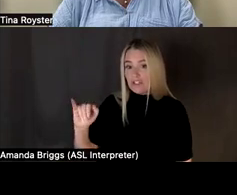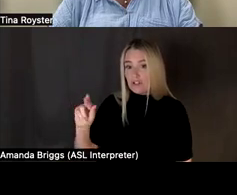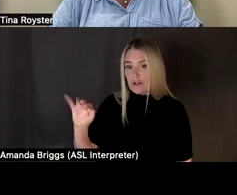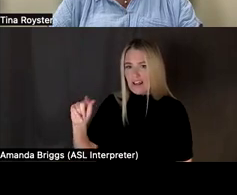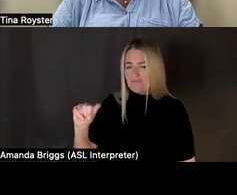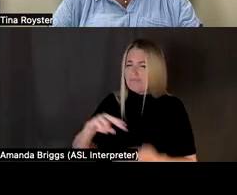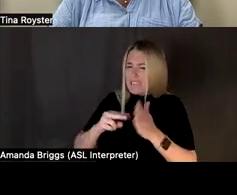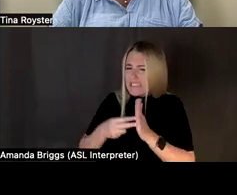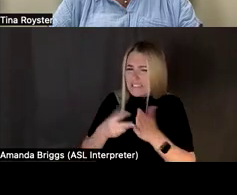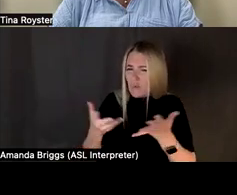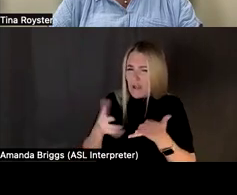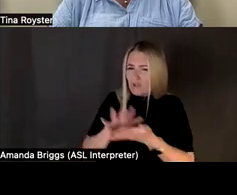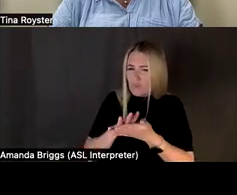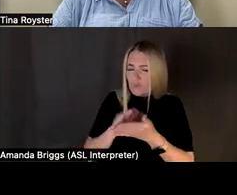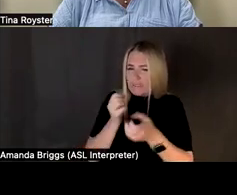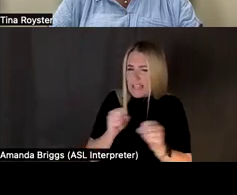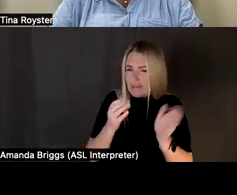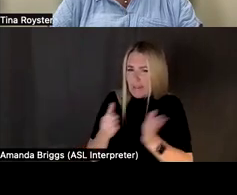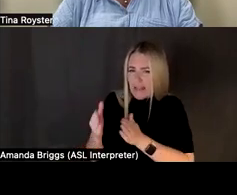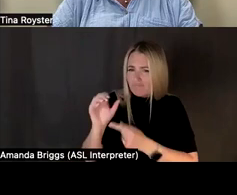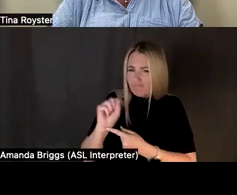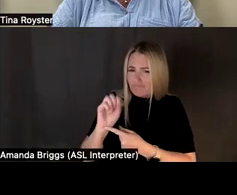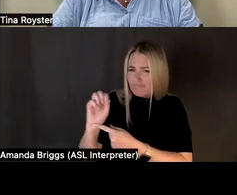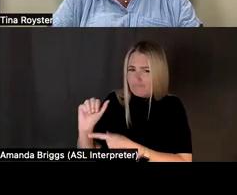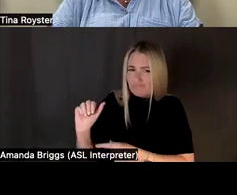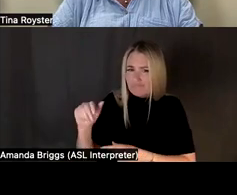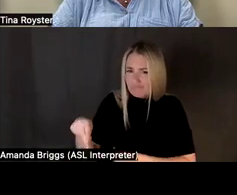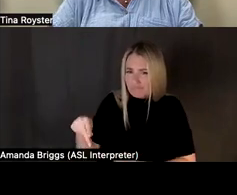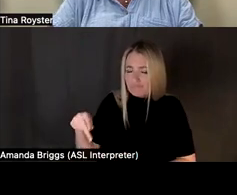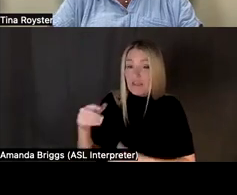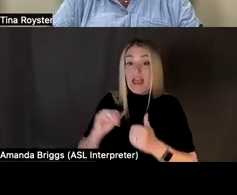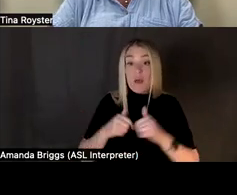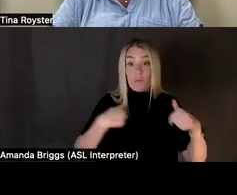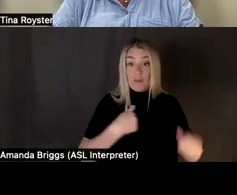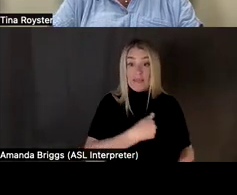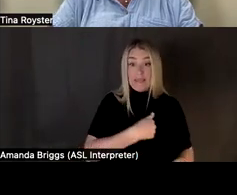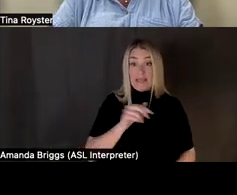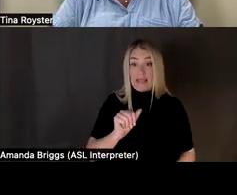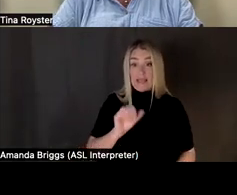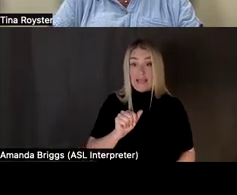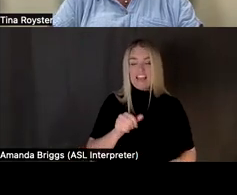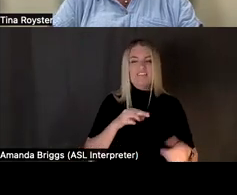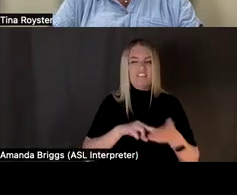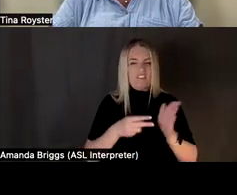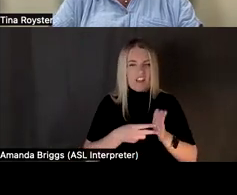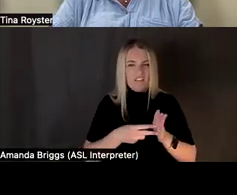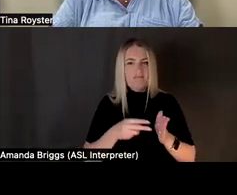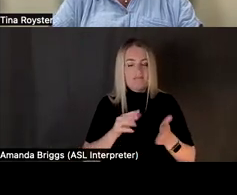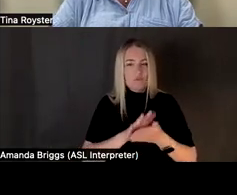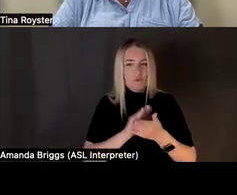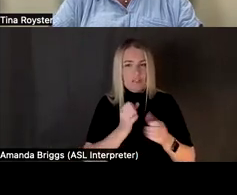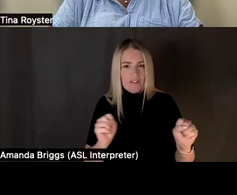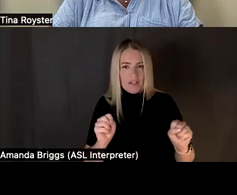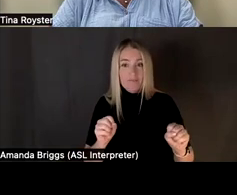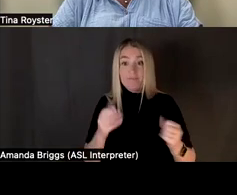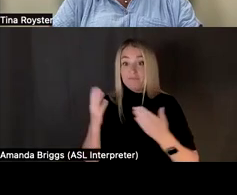safety plan and also how AEA defines school safety. Following Dr. Sharetta, Interim Principal Dr.